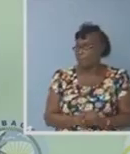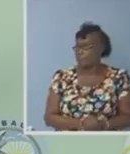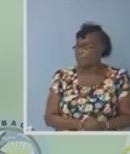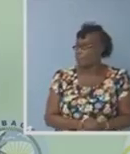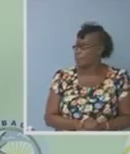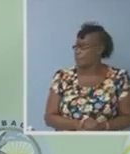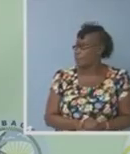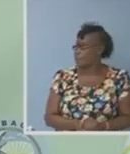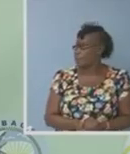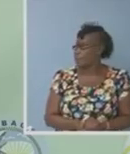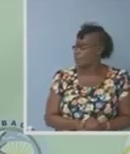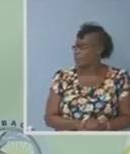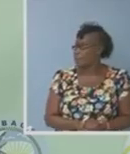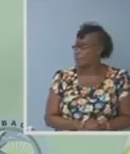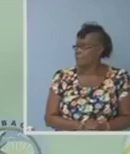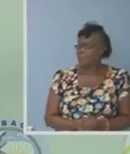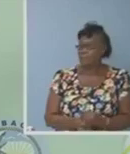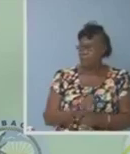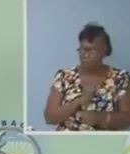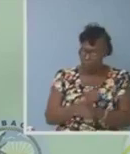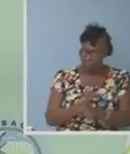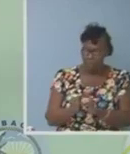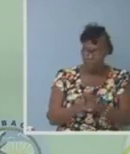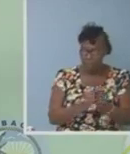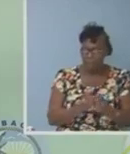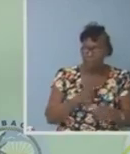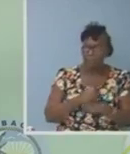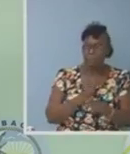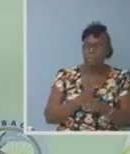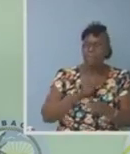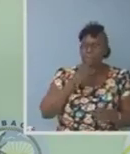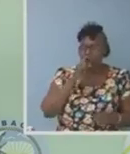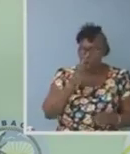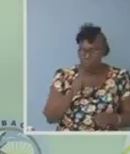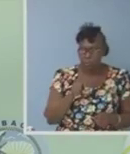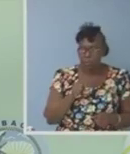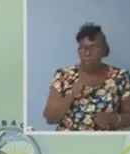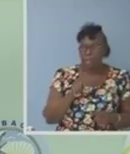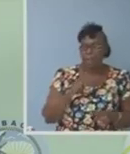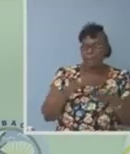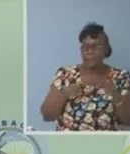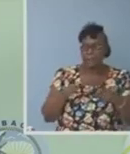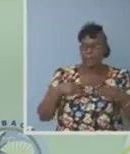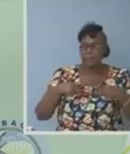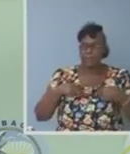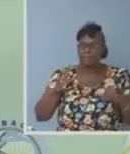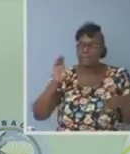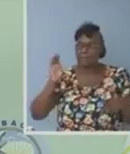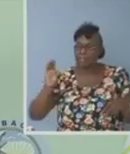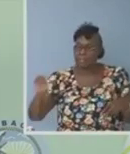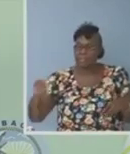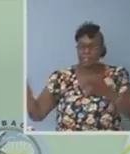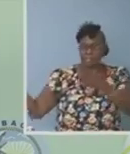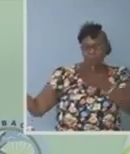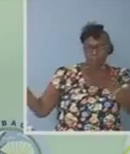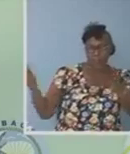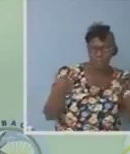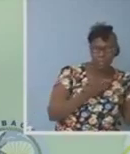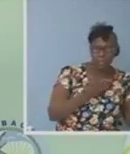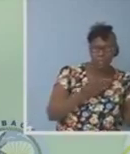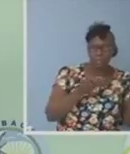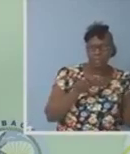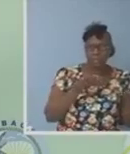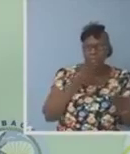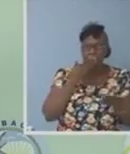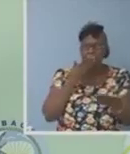she has agreed, and they're working to ensure that the processing of containers, that is expedited, so